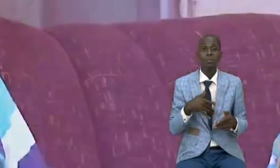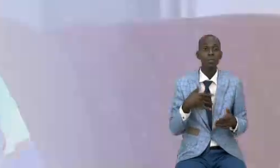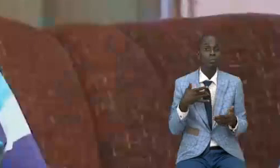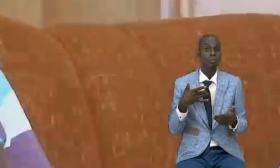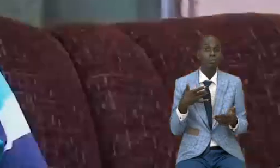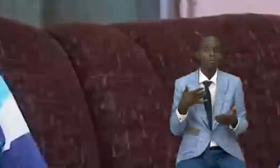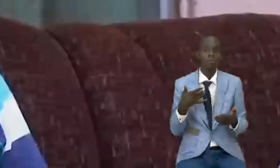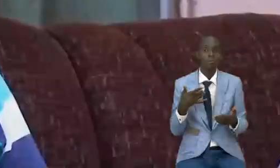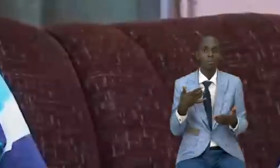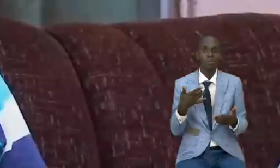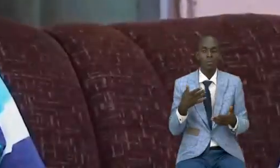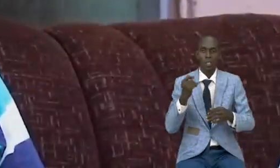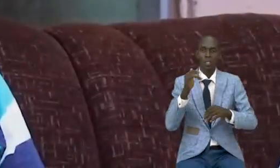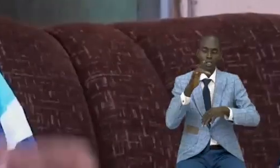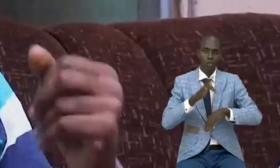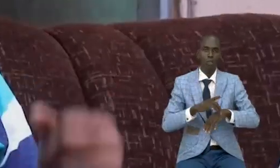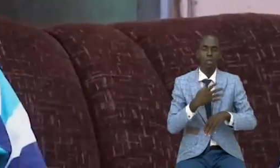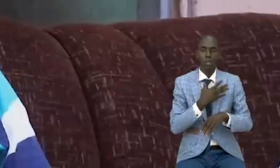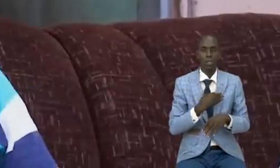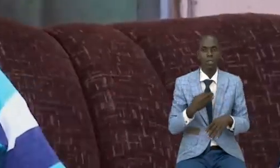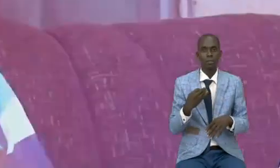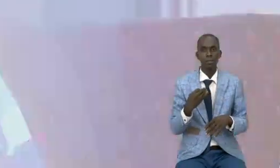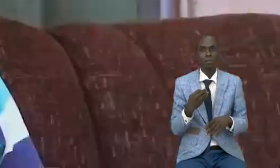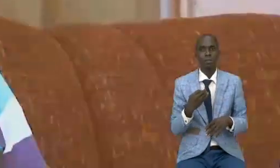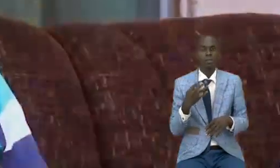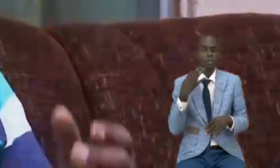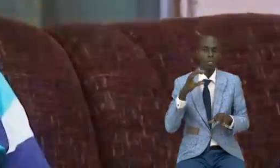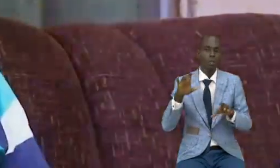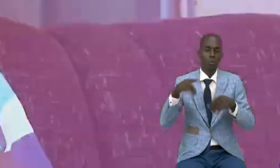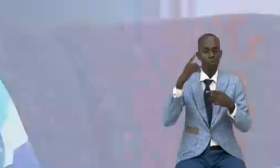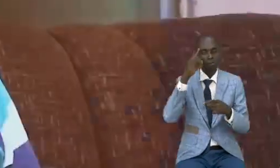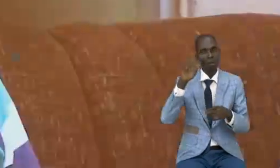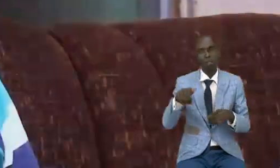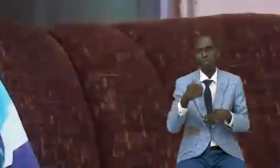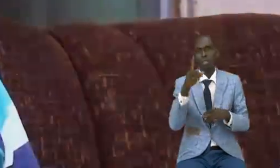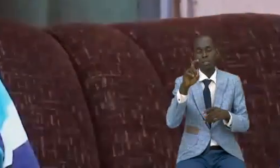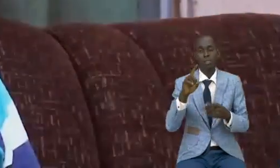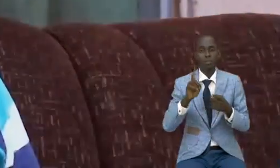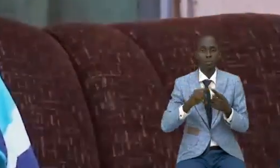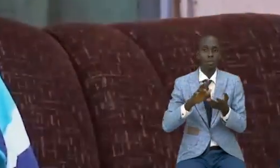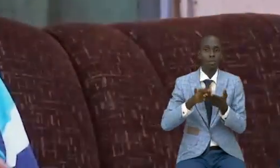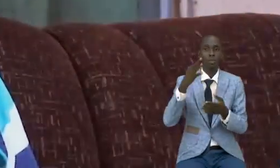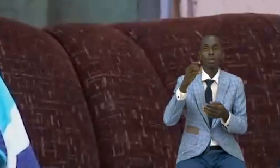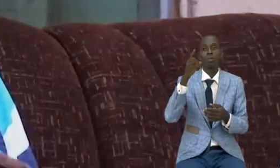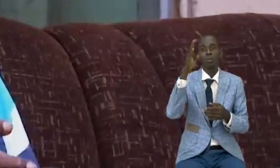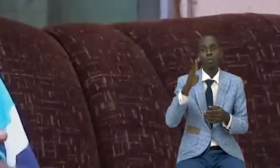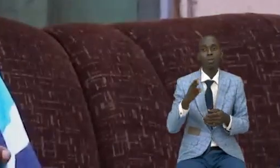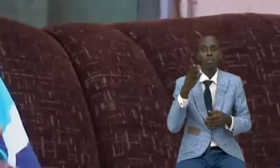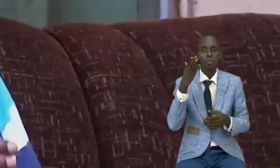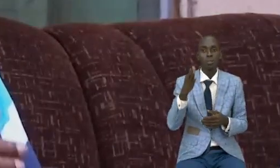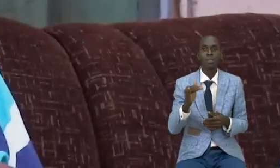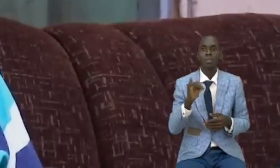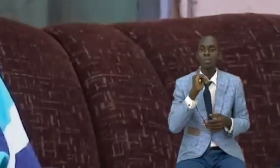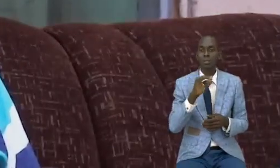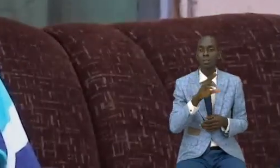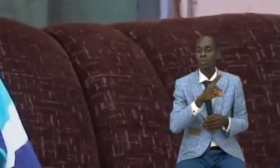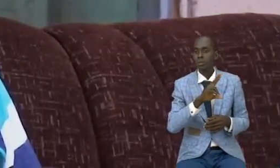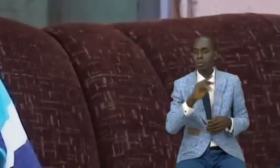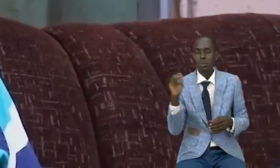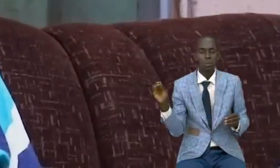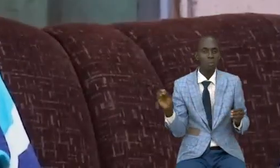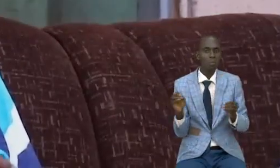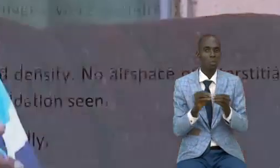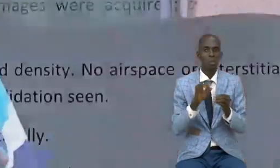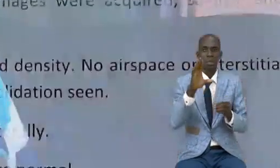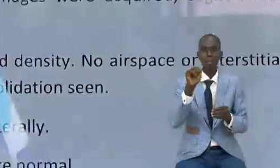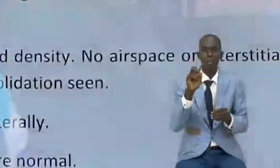healed. This year, January, I did another test. To the glory of God, that there's no form of what, more form of cancer